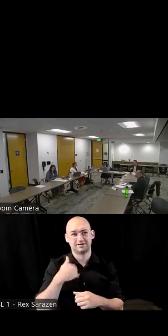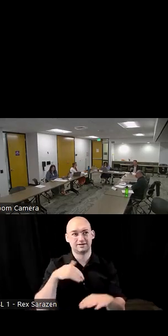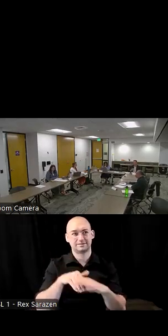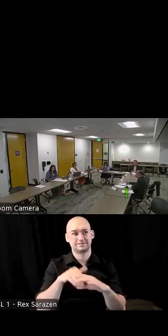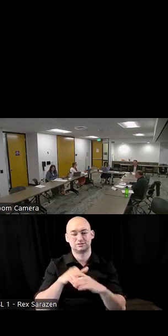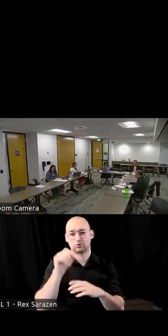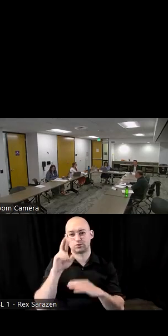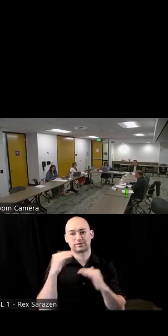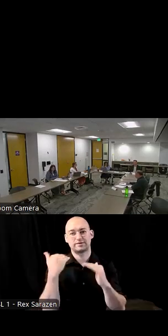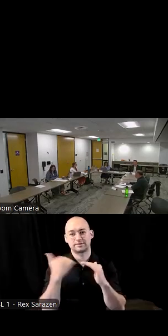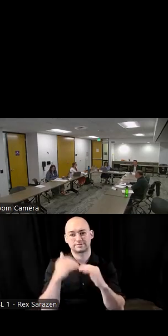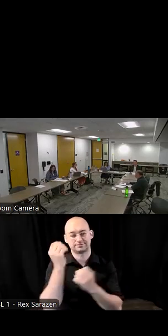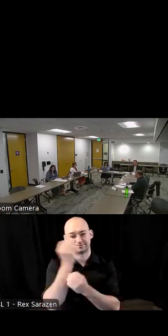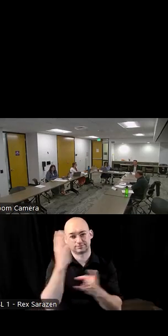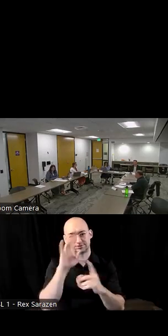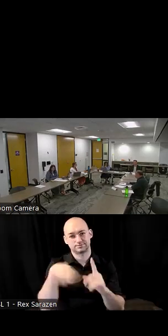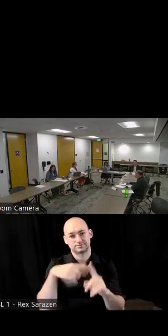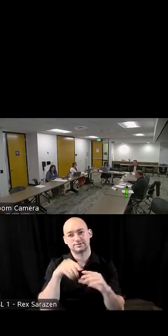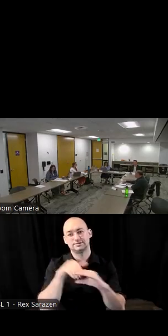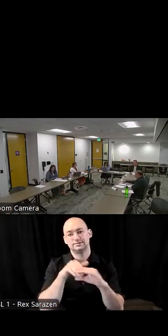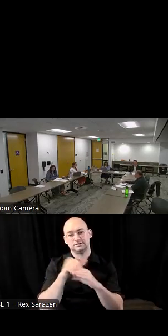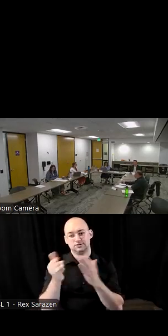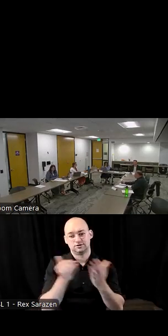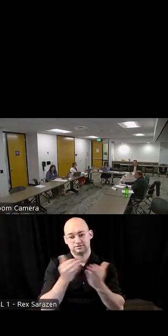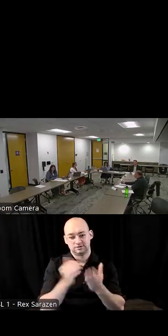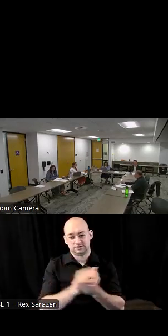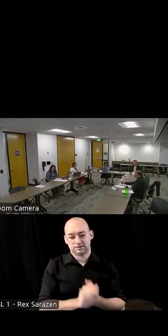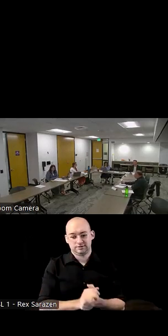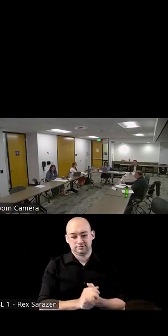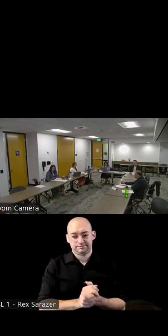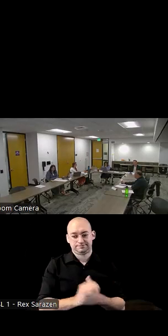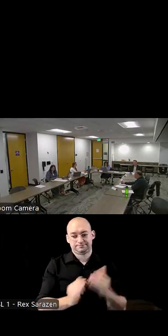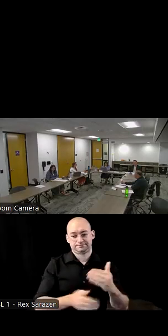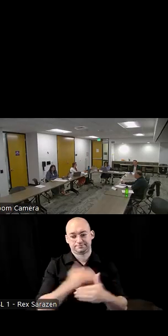very limited information about access to services. Next slide.